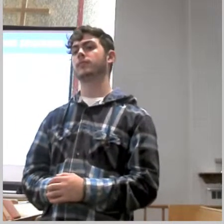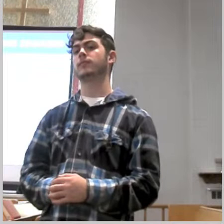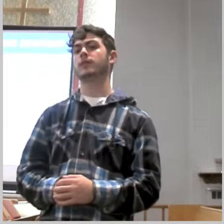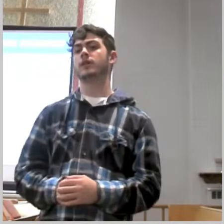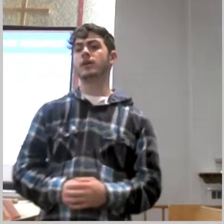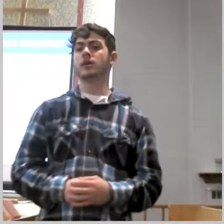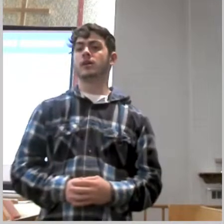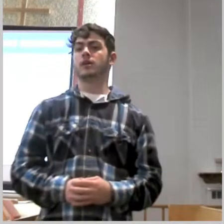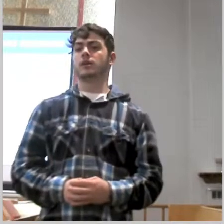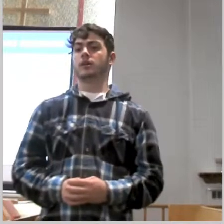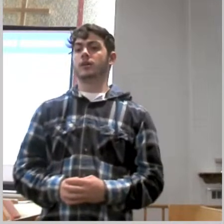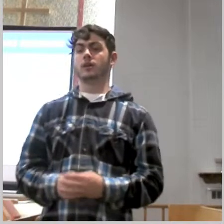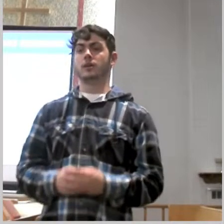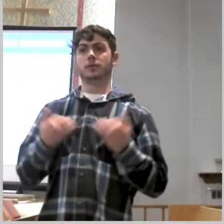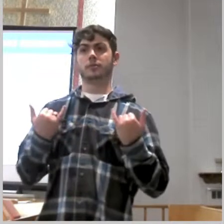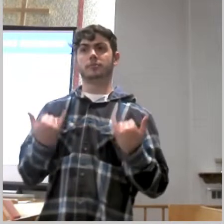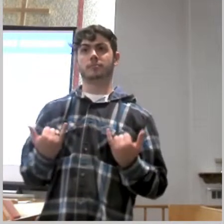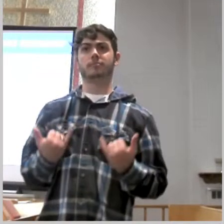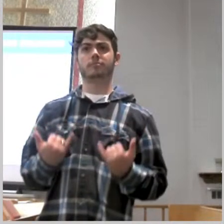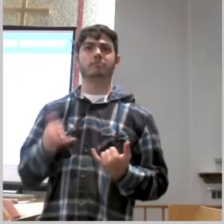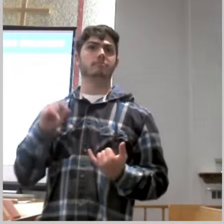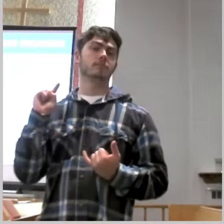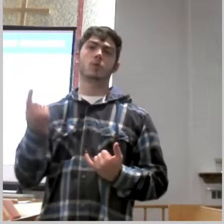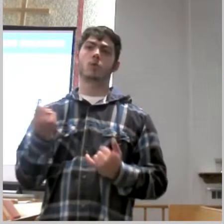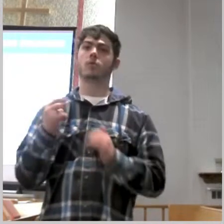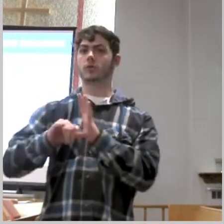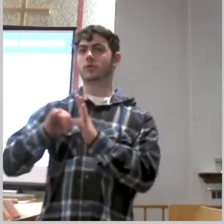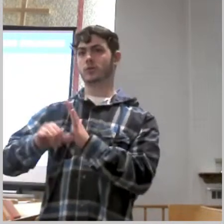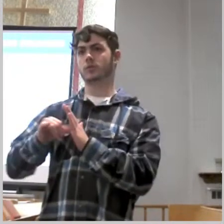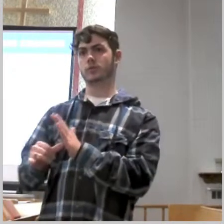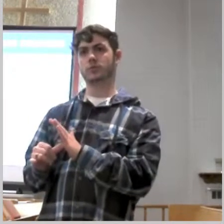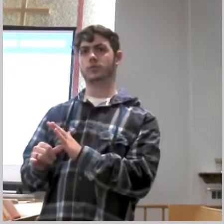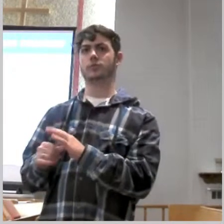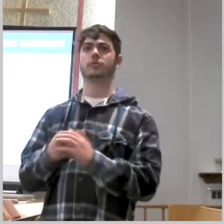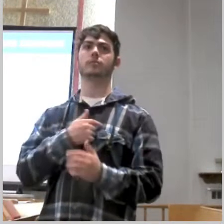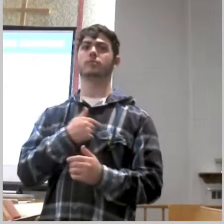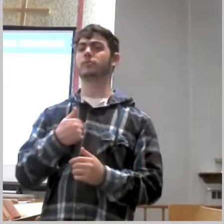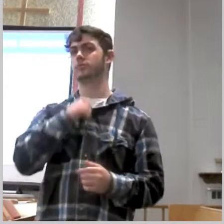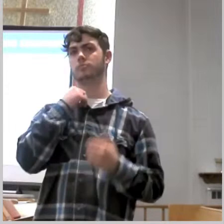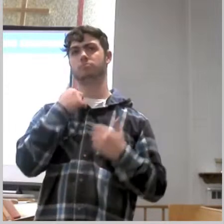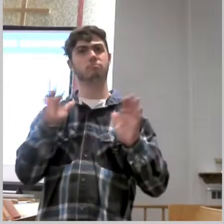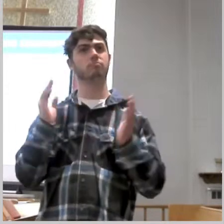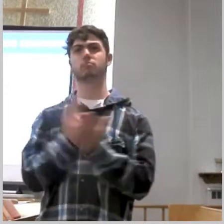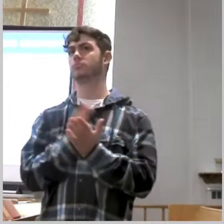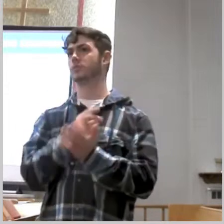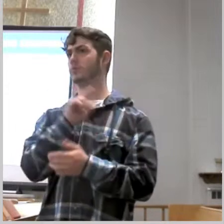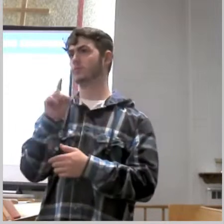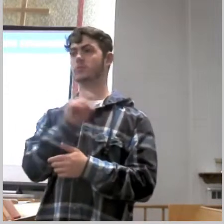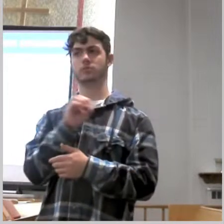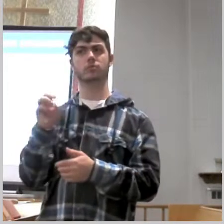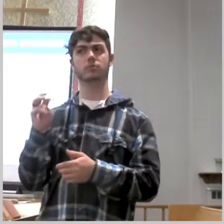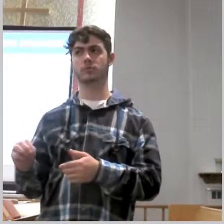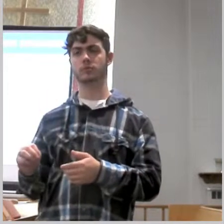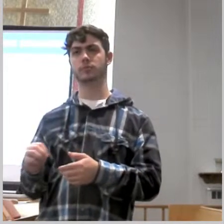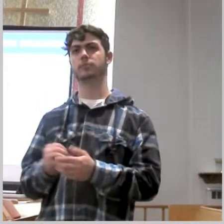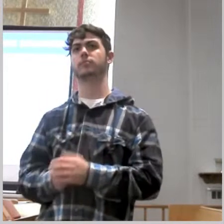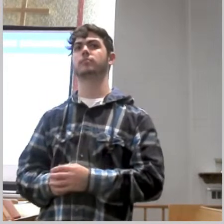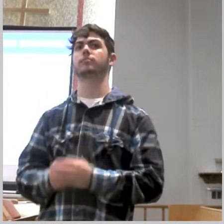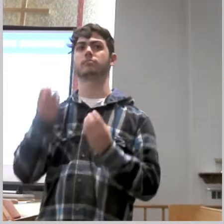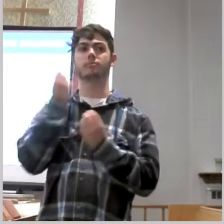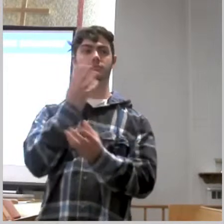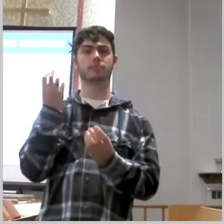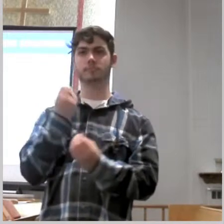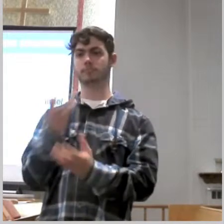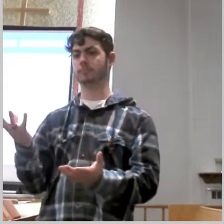Streaming services will be just on YouTube Live. That is currently the case right now. So now going forward, will only be